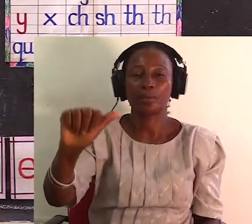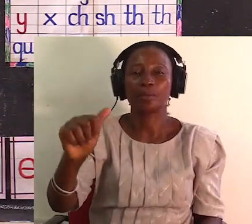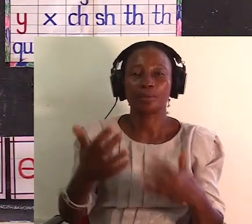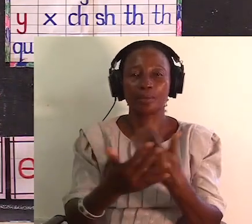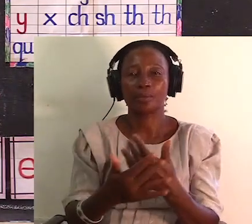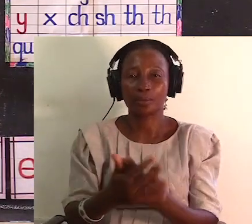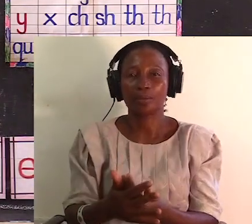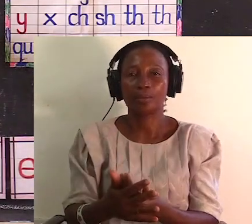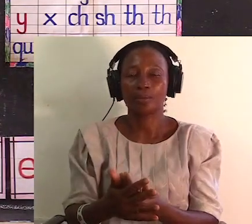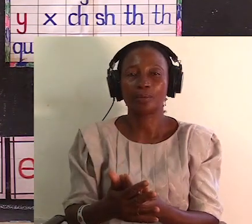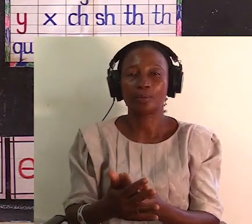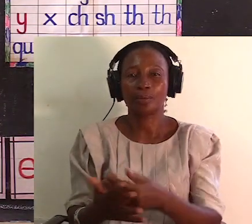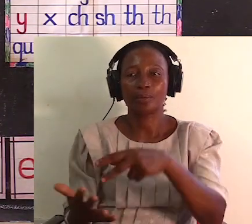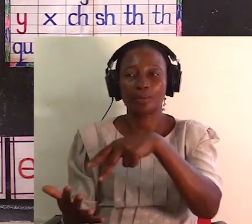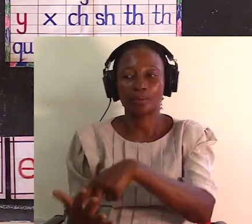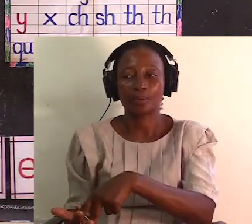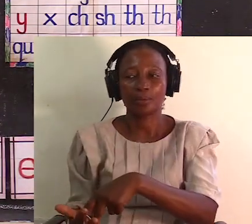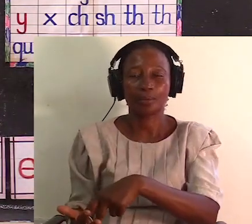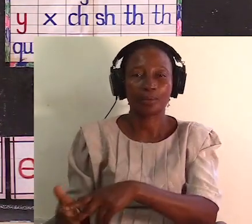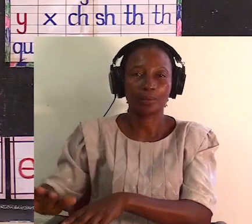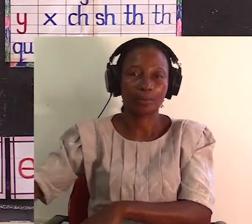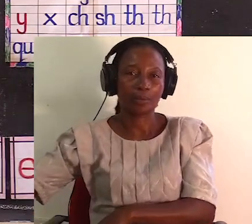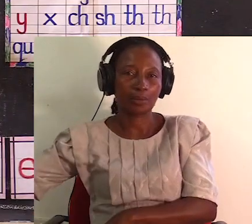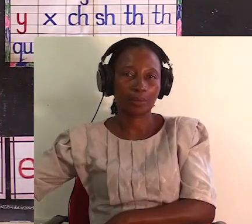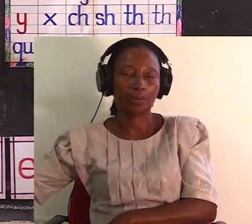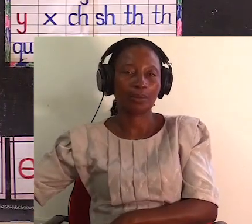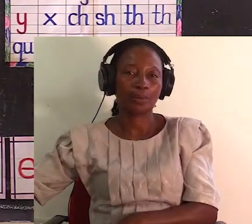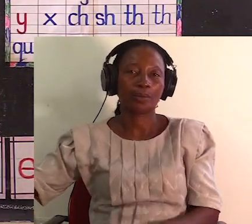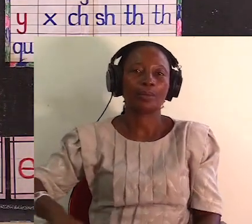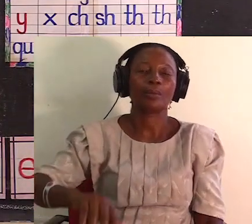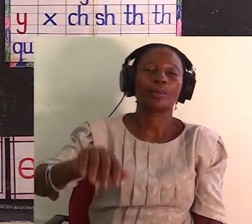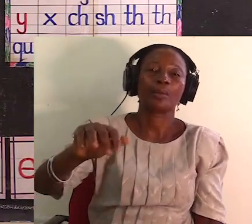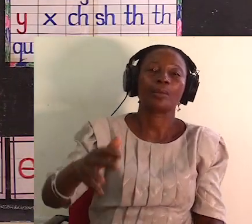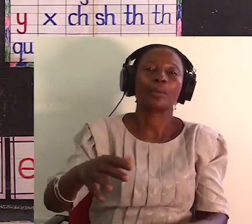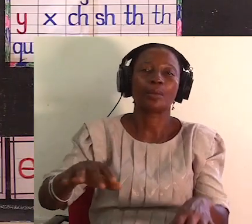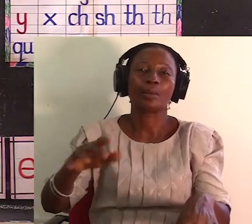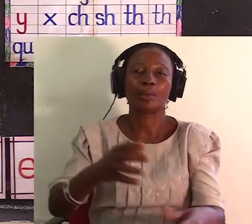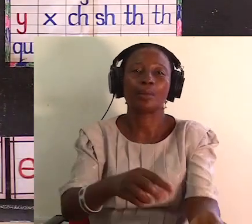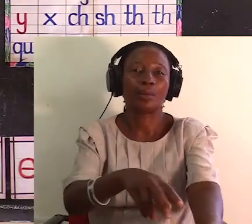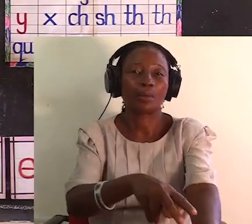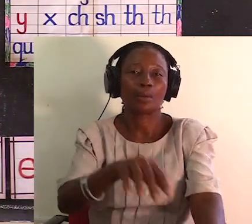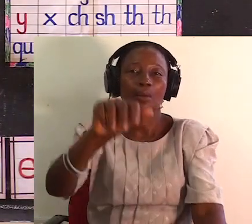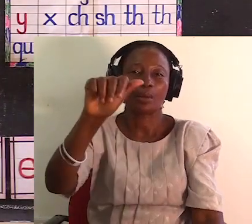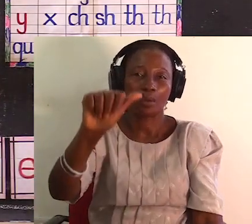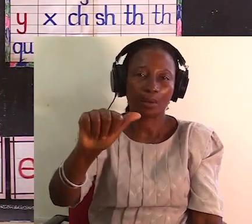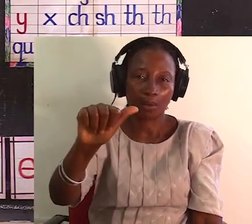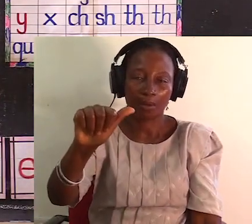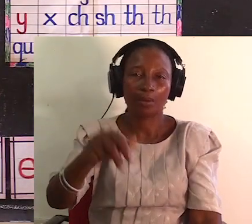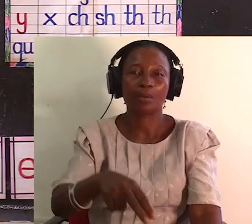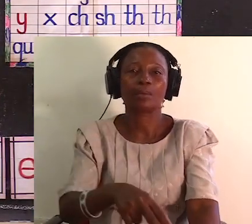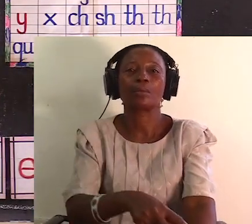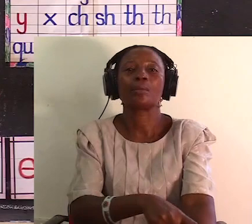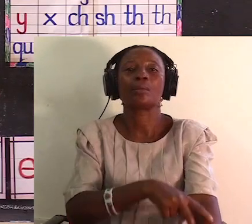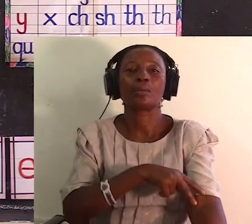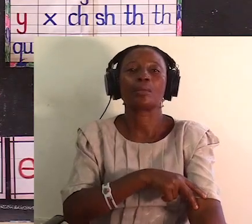Stand by. You have A as in ant, you have T as in tap, you have R as